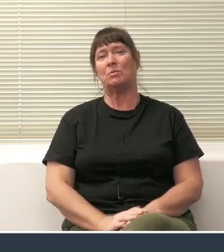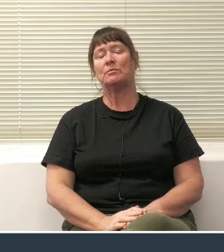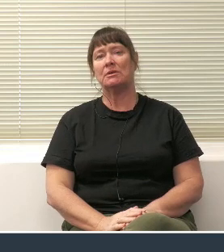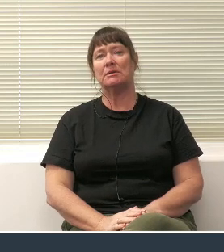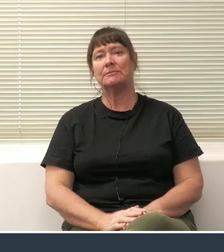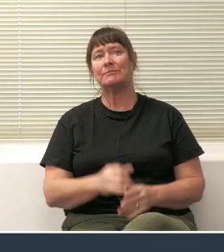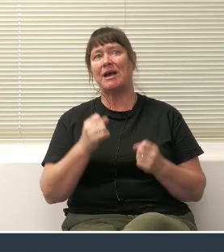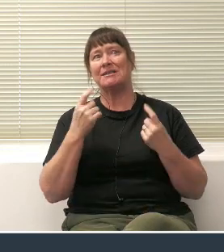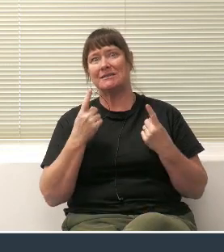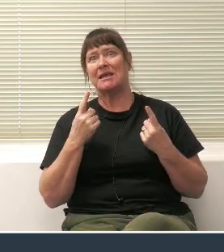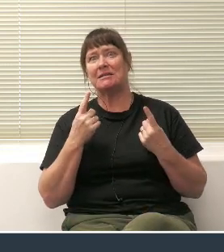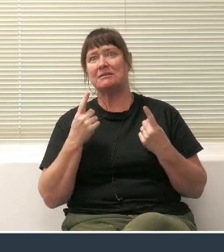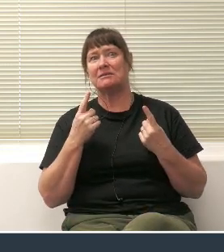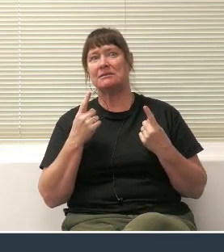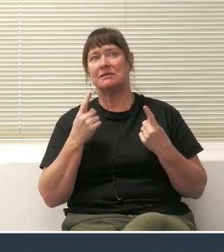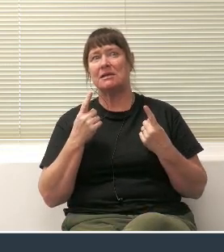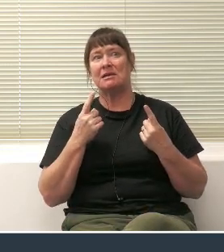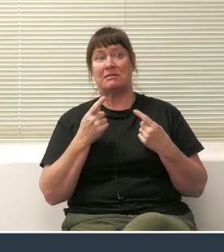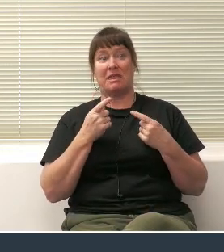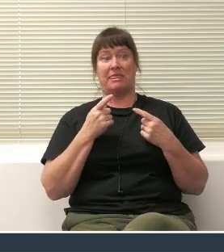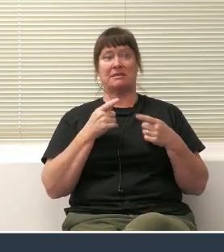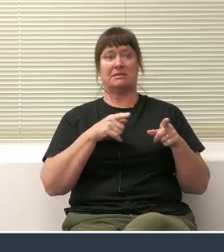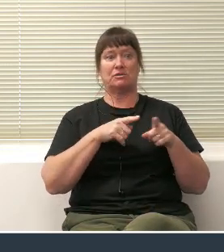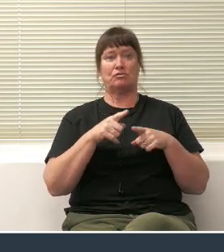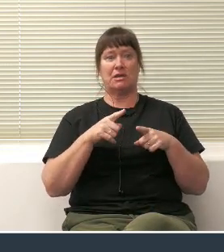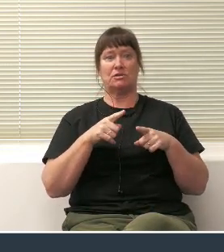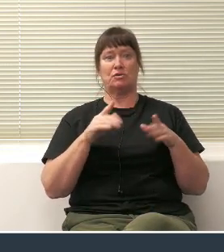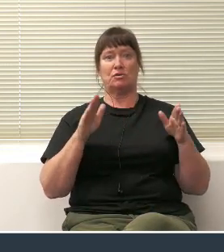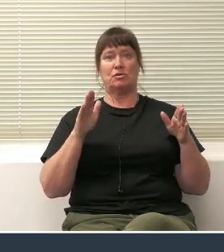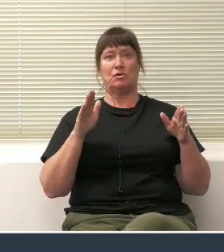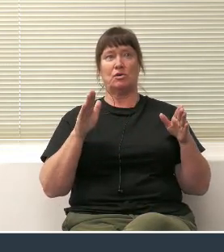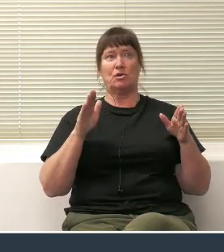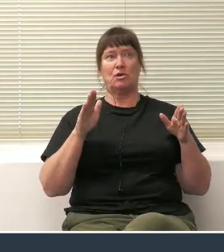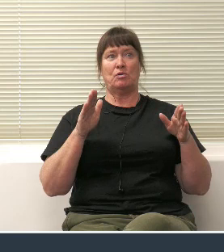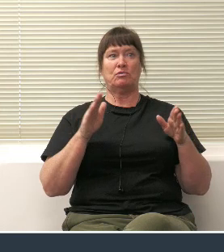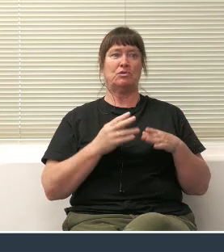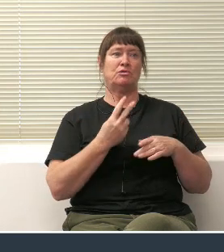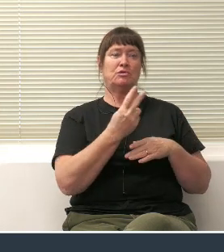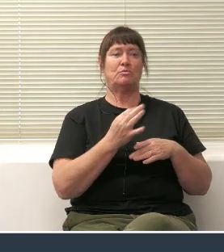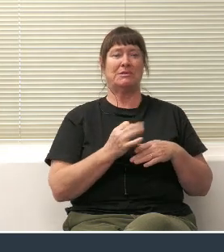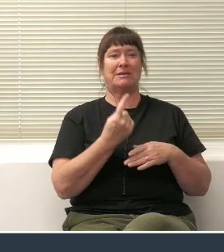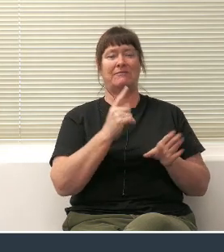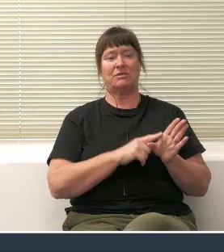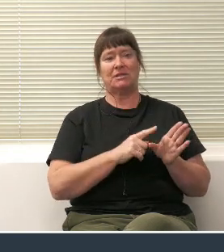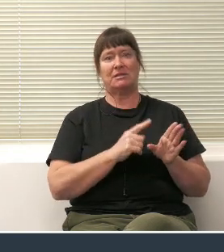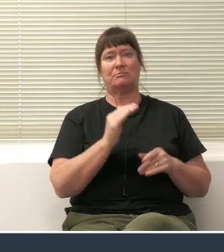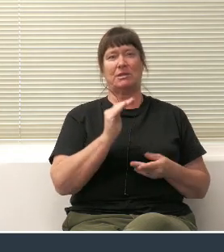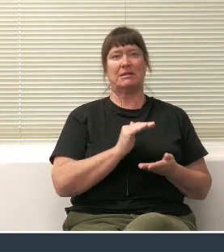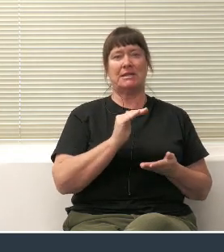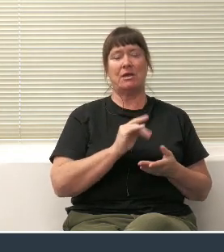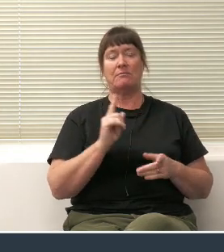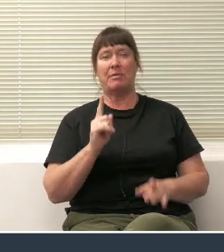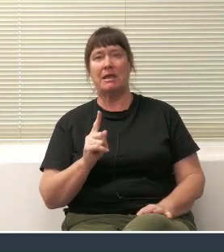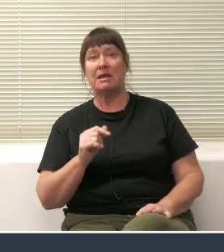there's obviously an attempt to reduce the 2% in the first year anyway. But my question is, if